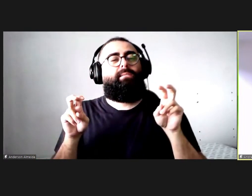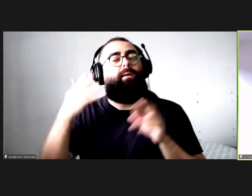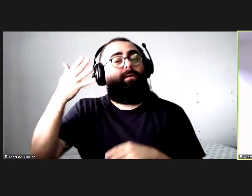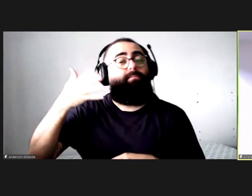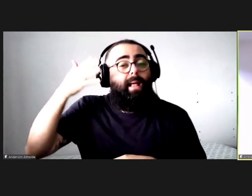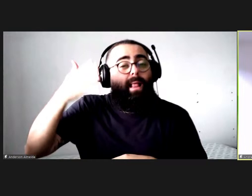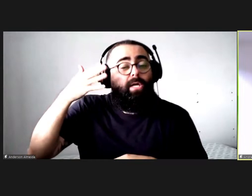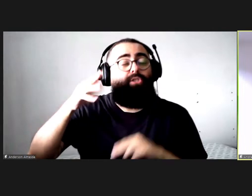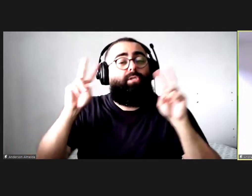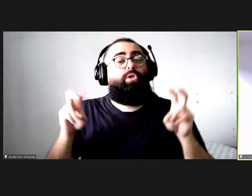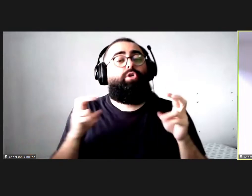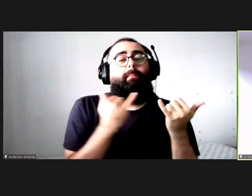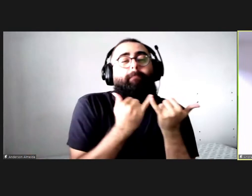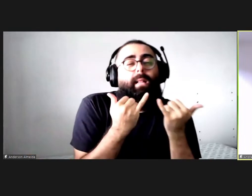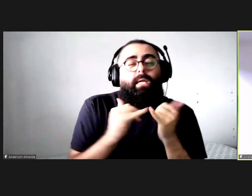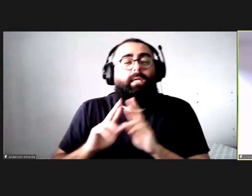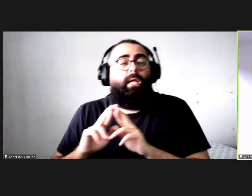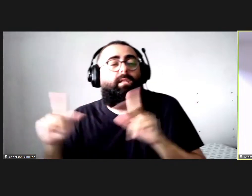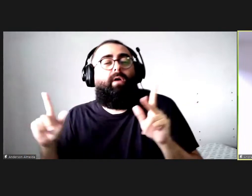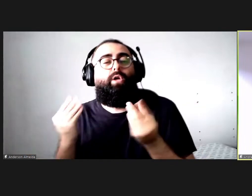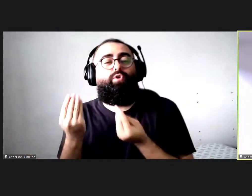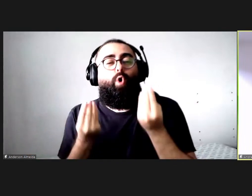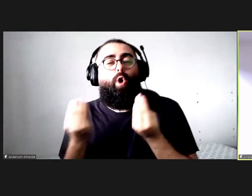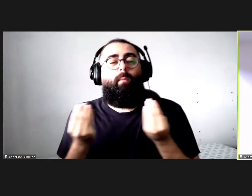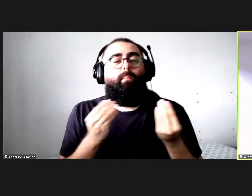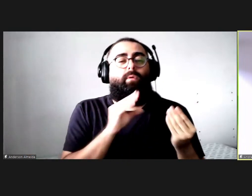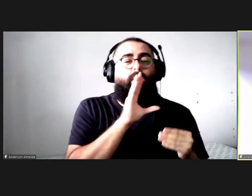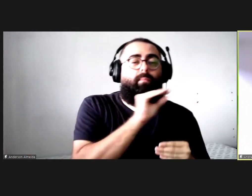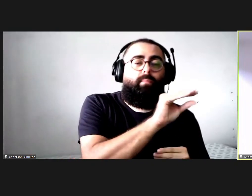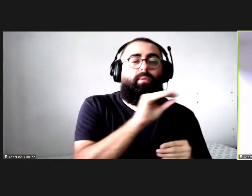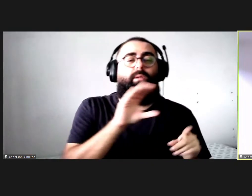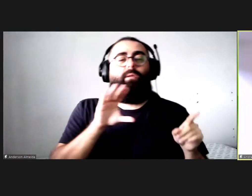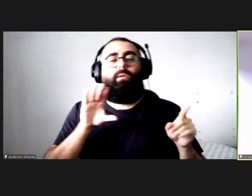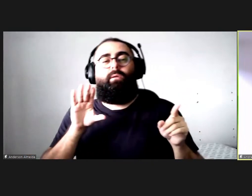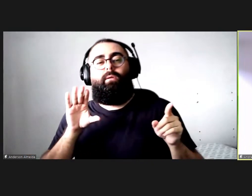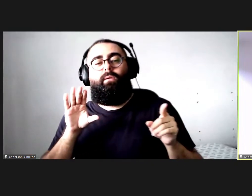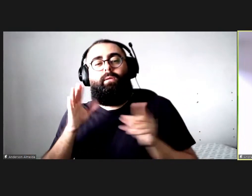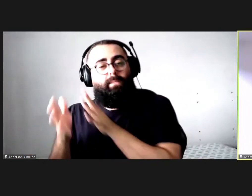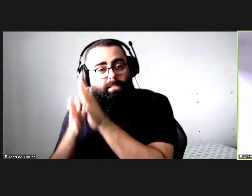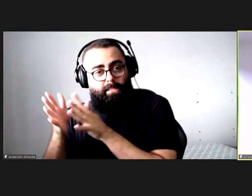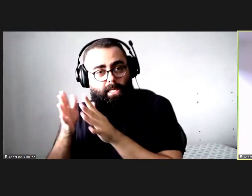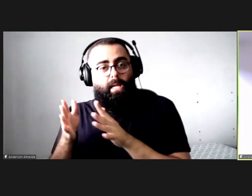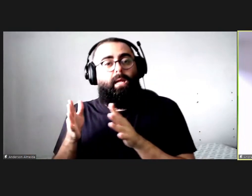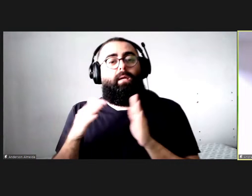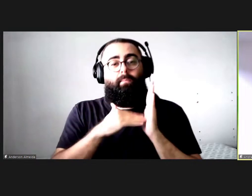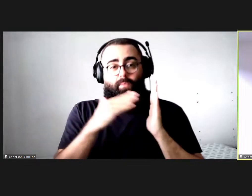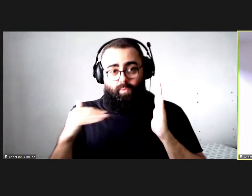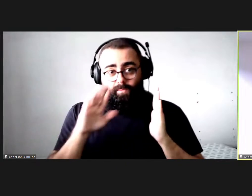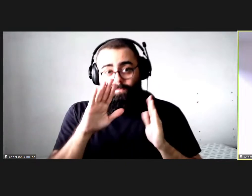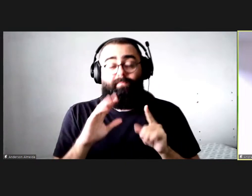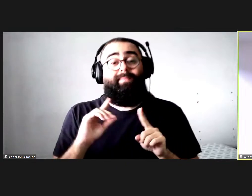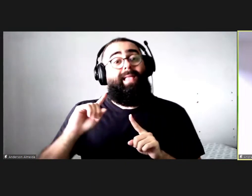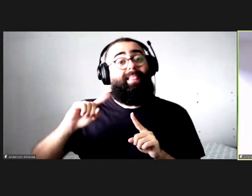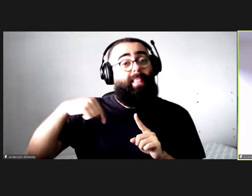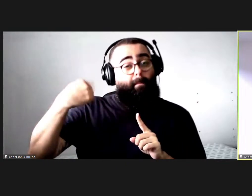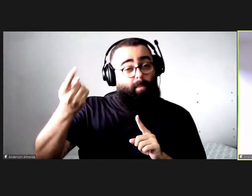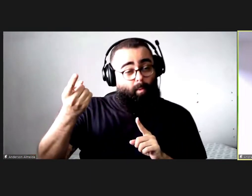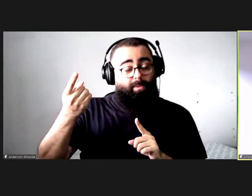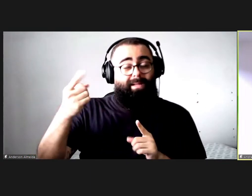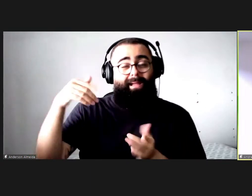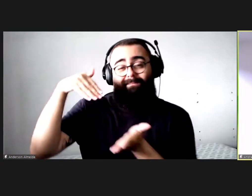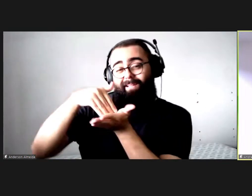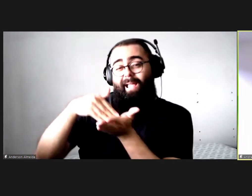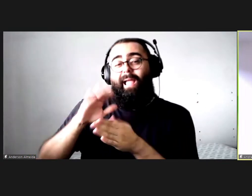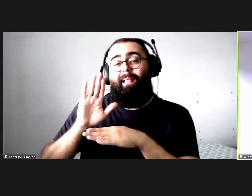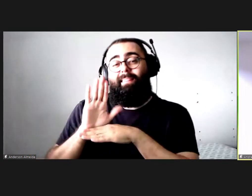Prosodic Structure of Signed and Spoken Languages by Professor Ronnie Wilbur. Following that conference, we have